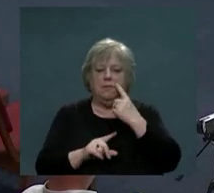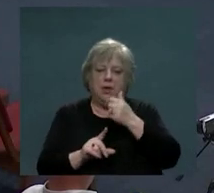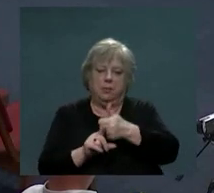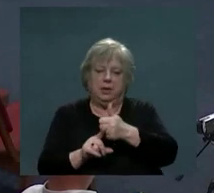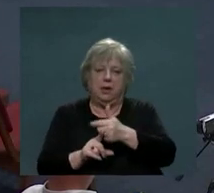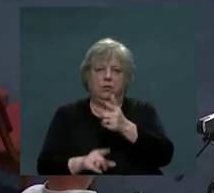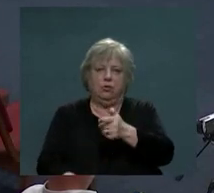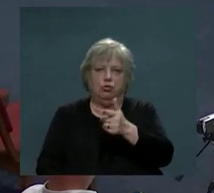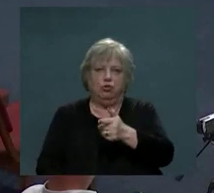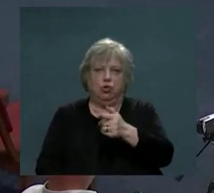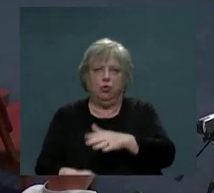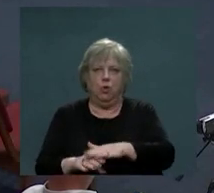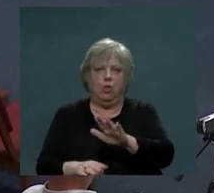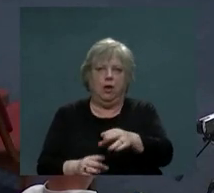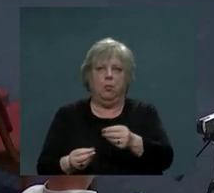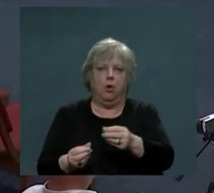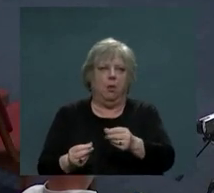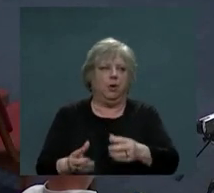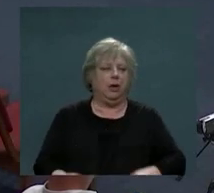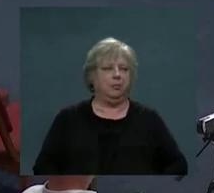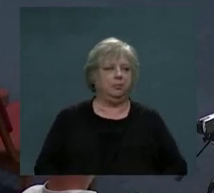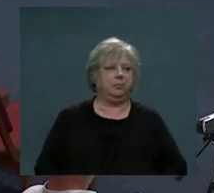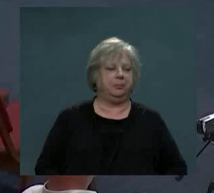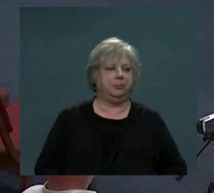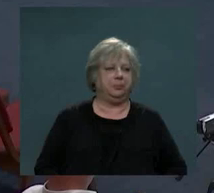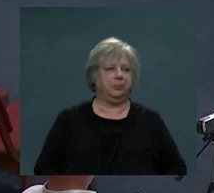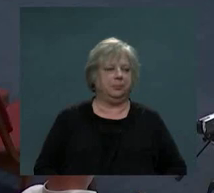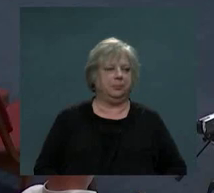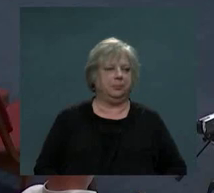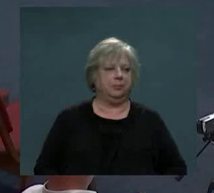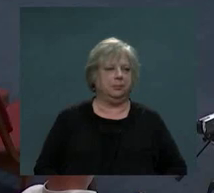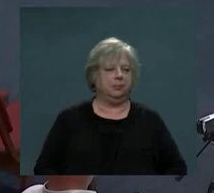shoot, you know, on their property.